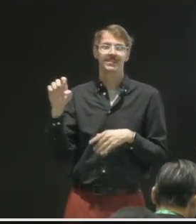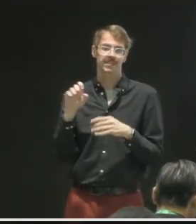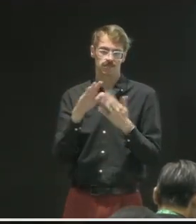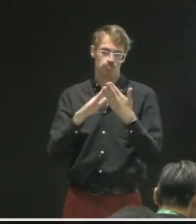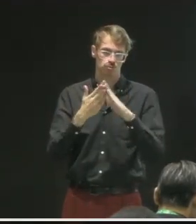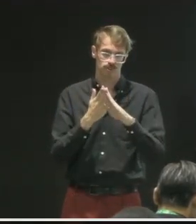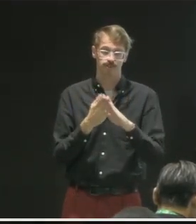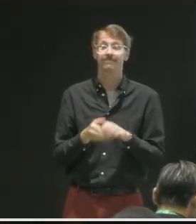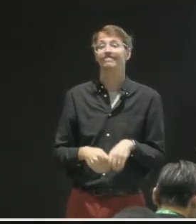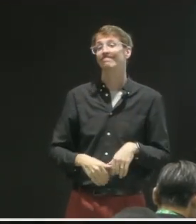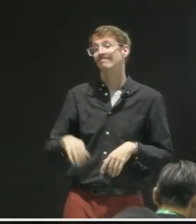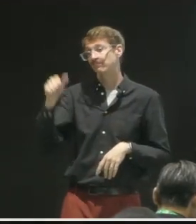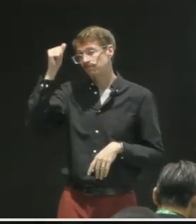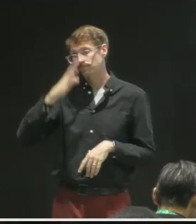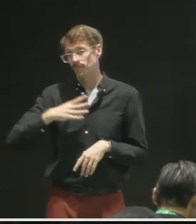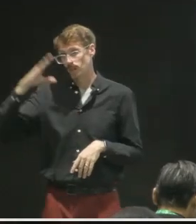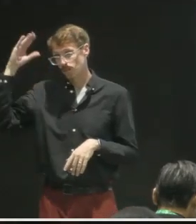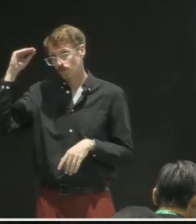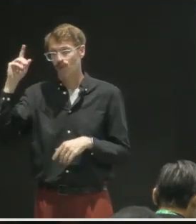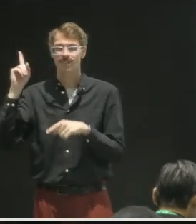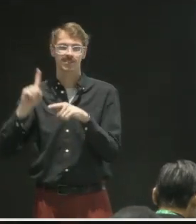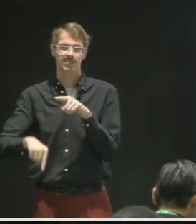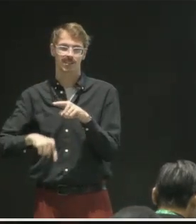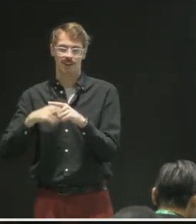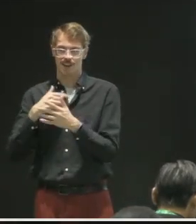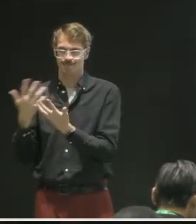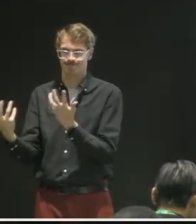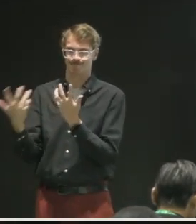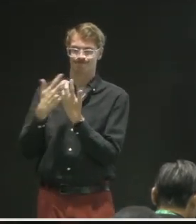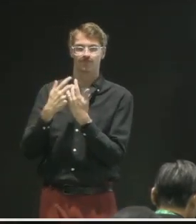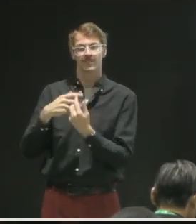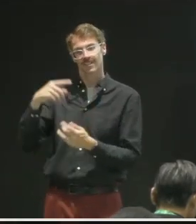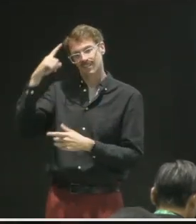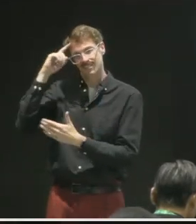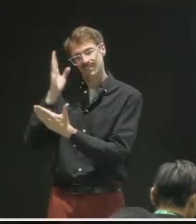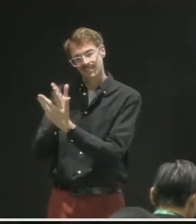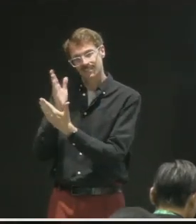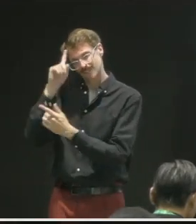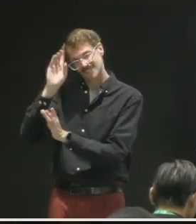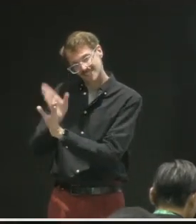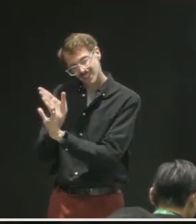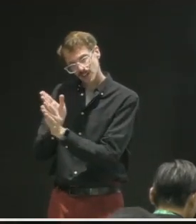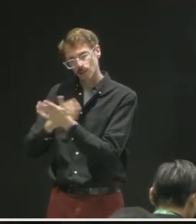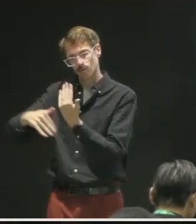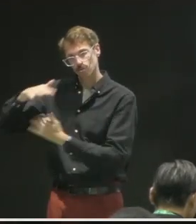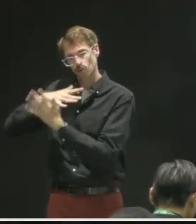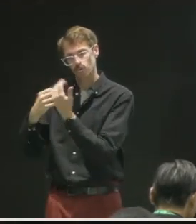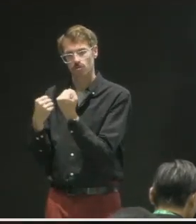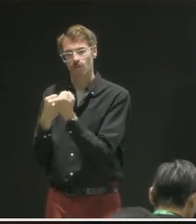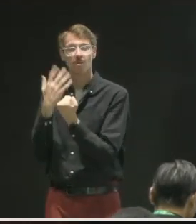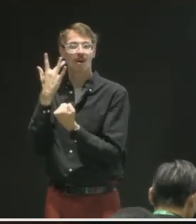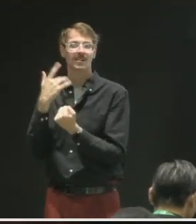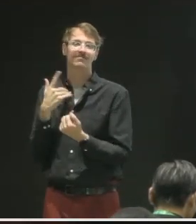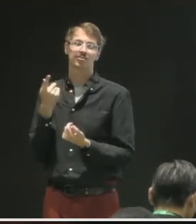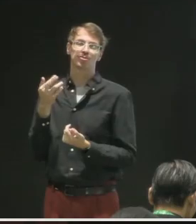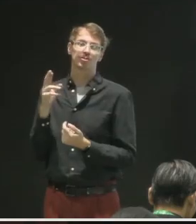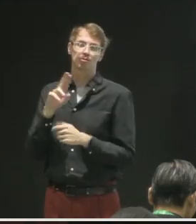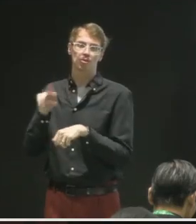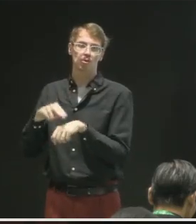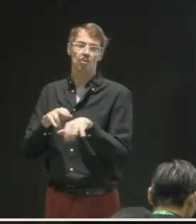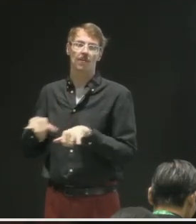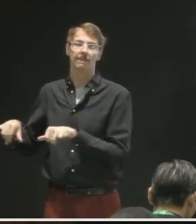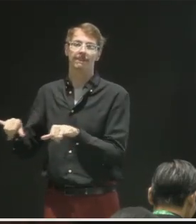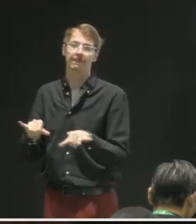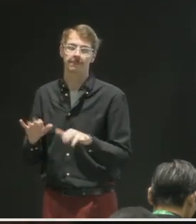receive psychosocial support due to gender norms. So those findings are taken into account throughout the project planning